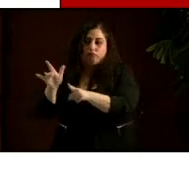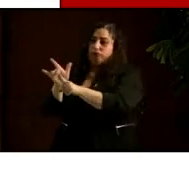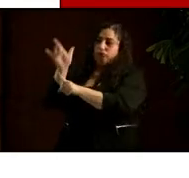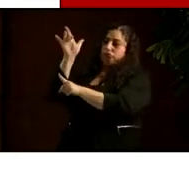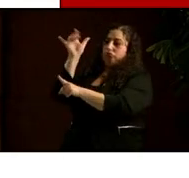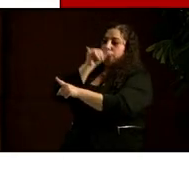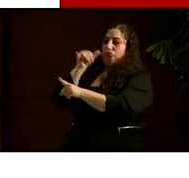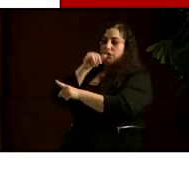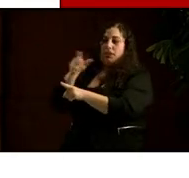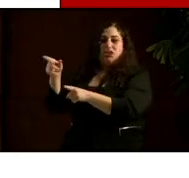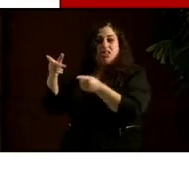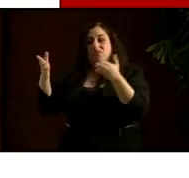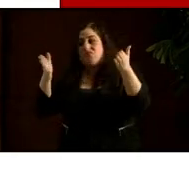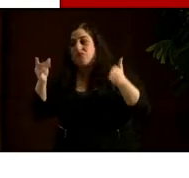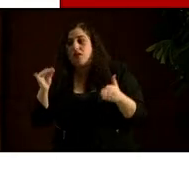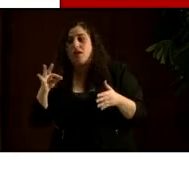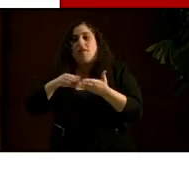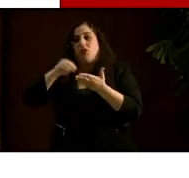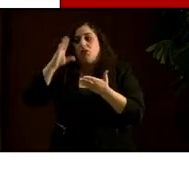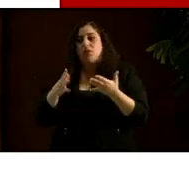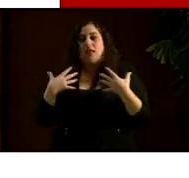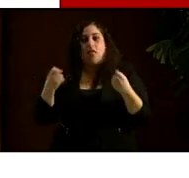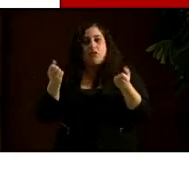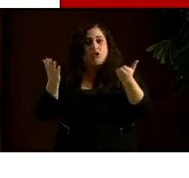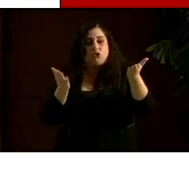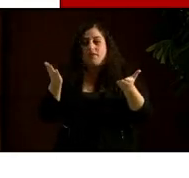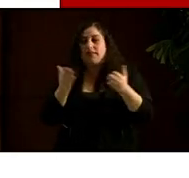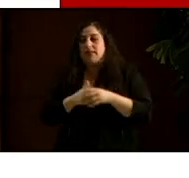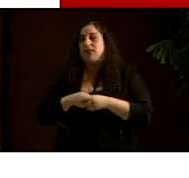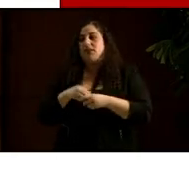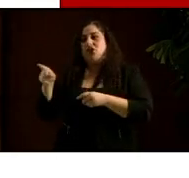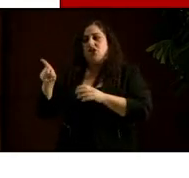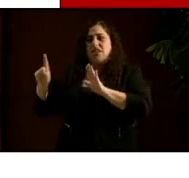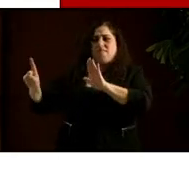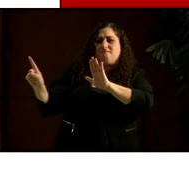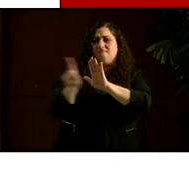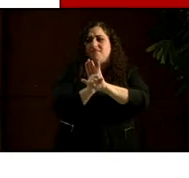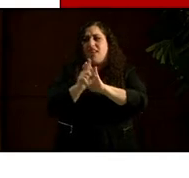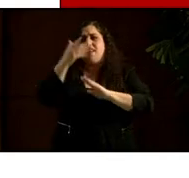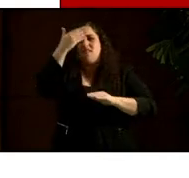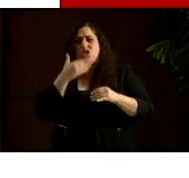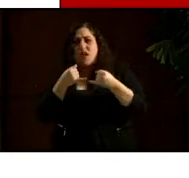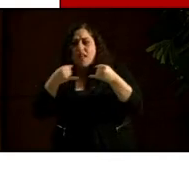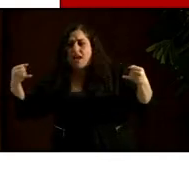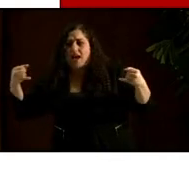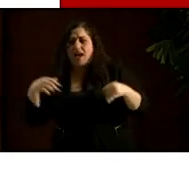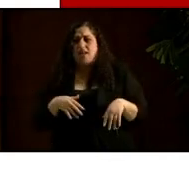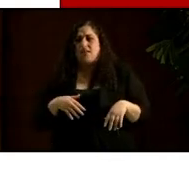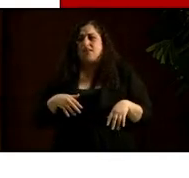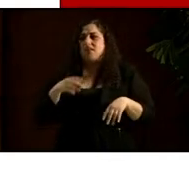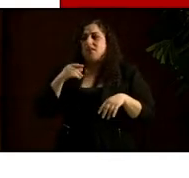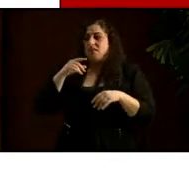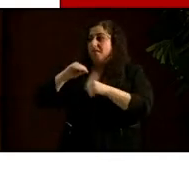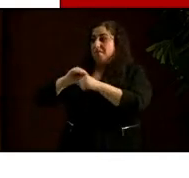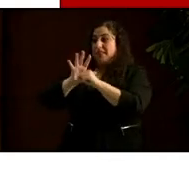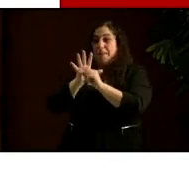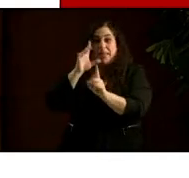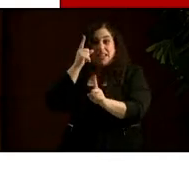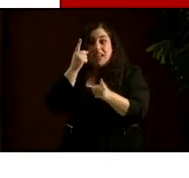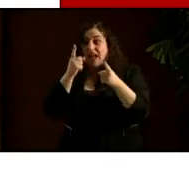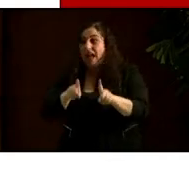Services, standing at the front line of the battle against an evolving and deadly pathogen just 8 months after she arrived at